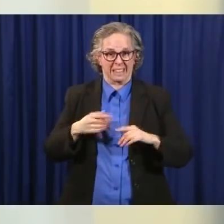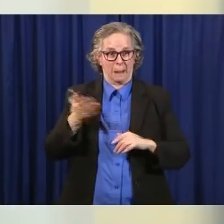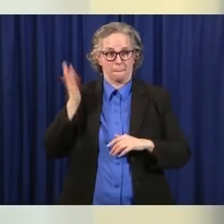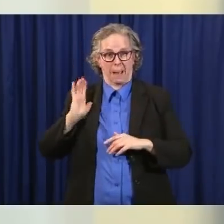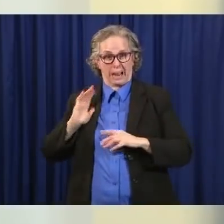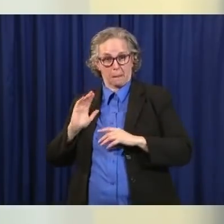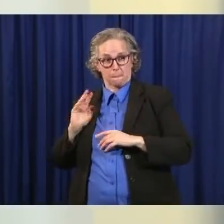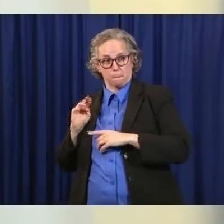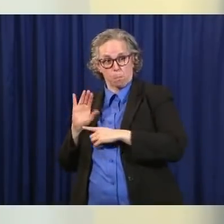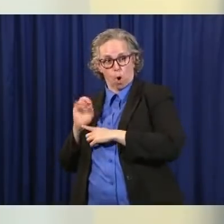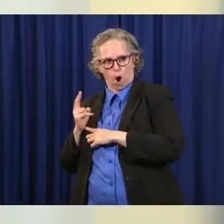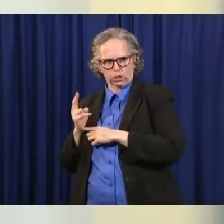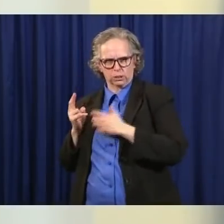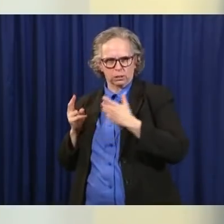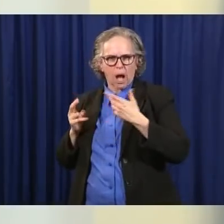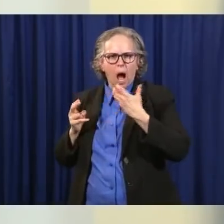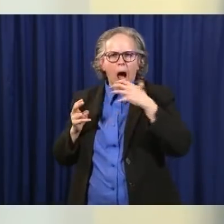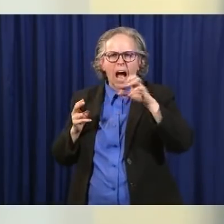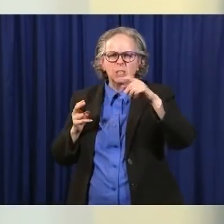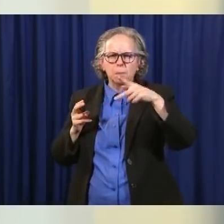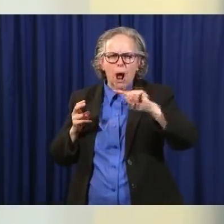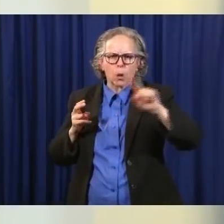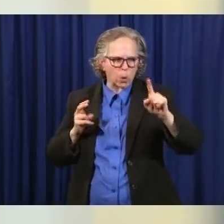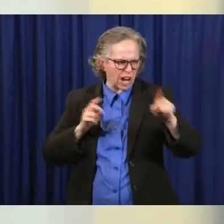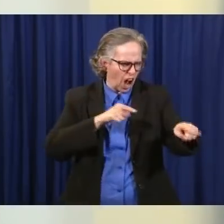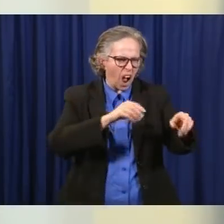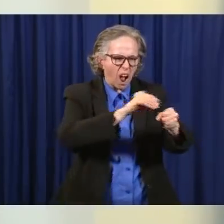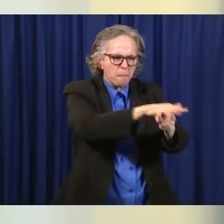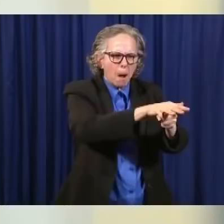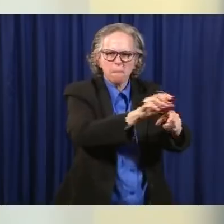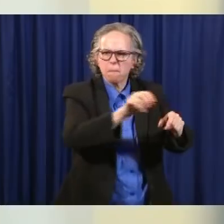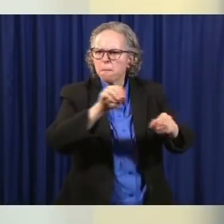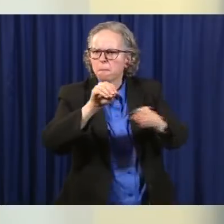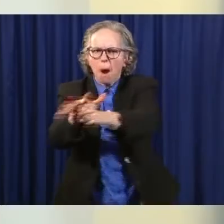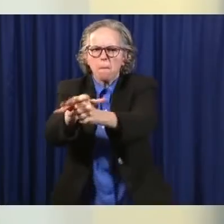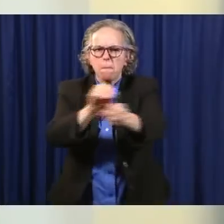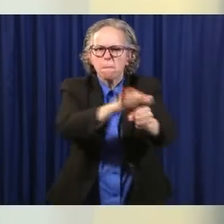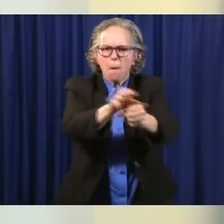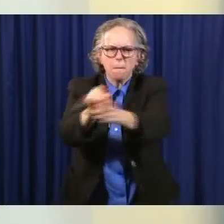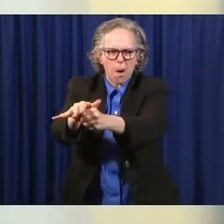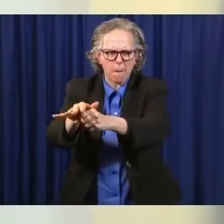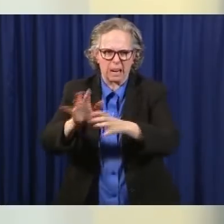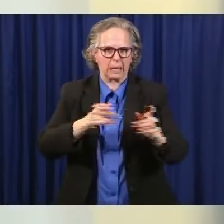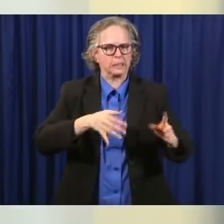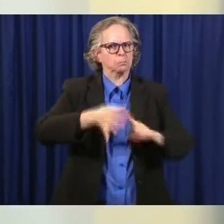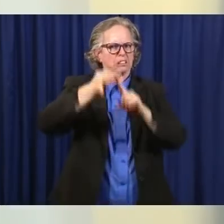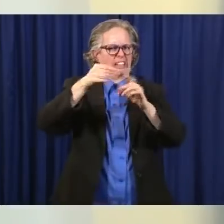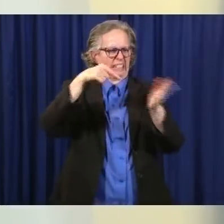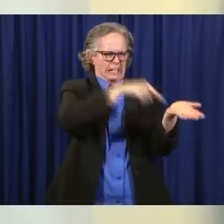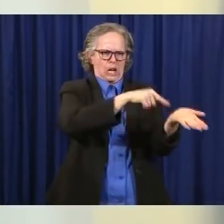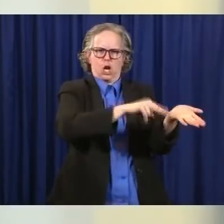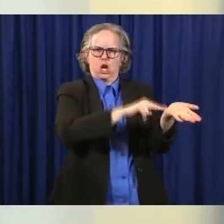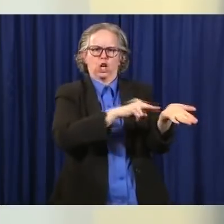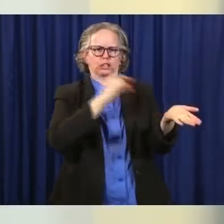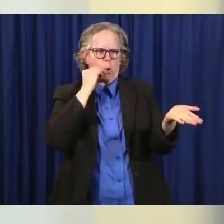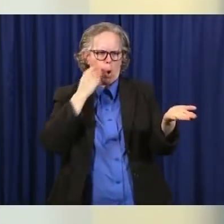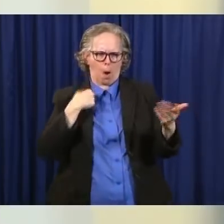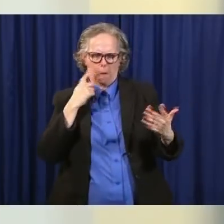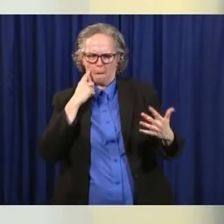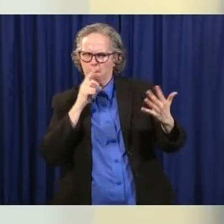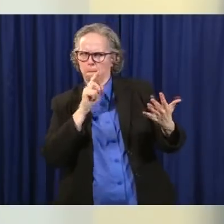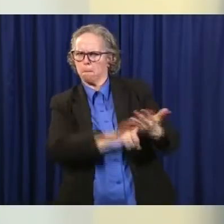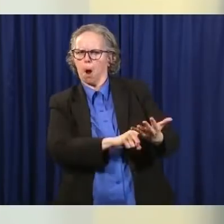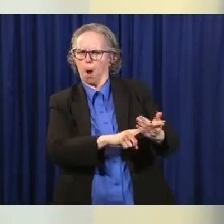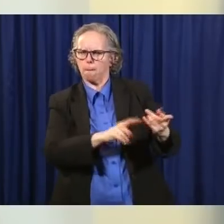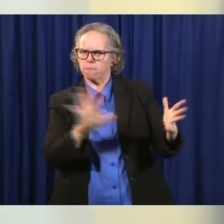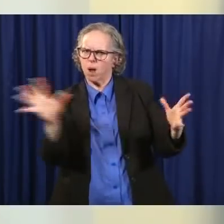hot spots would be in our state early on, and we're very concerned about nursing homes. So we have been working tirelessly on really